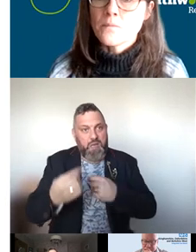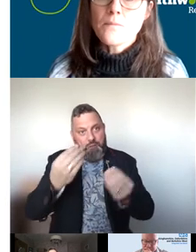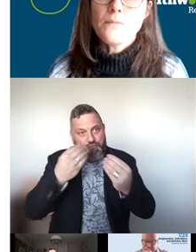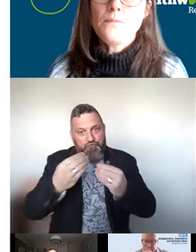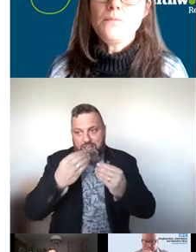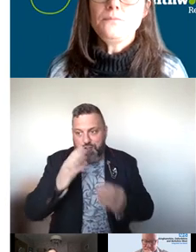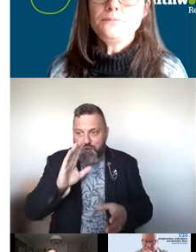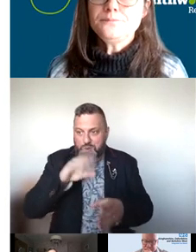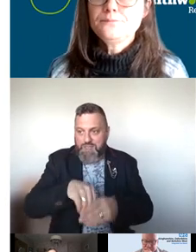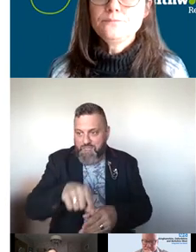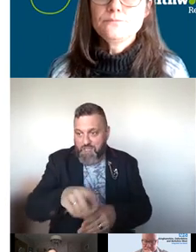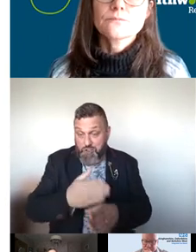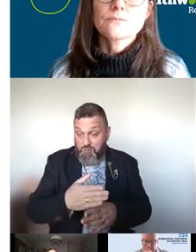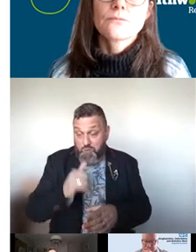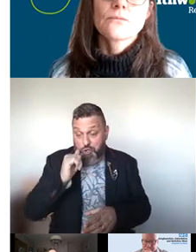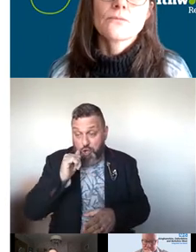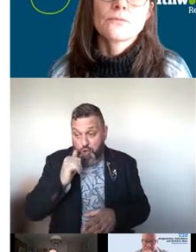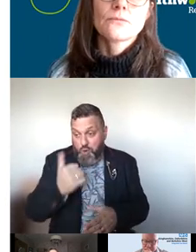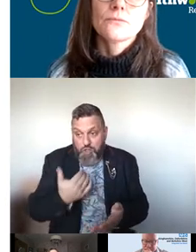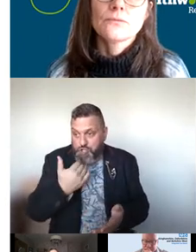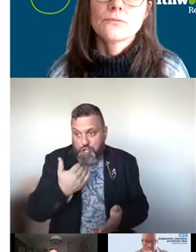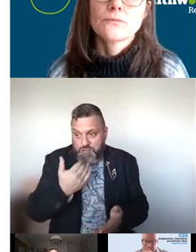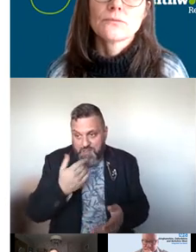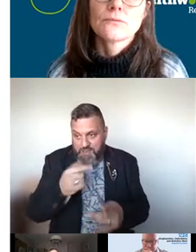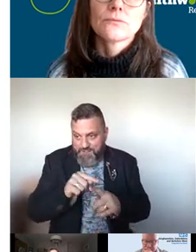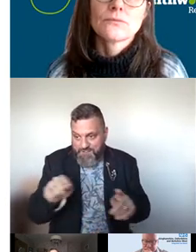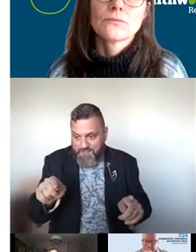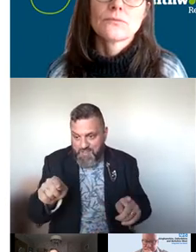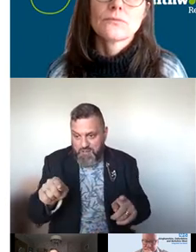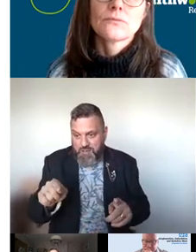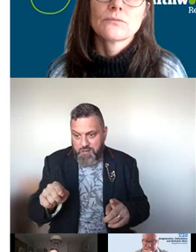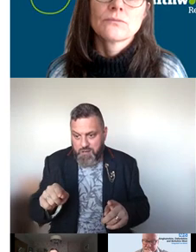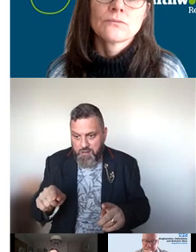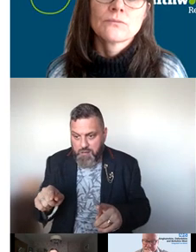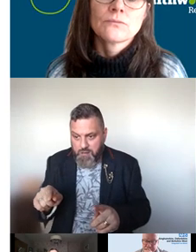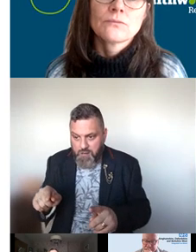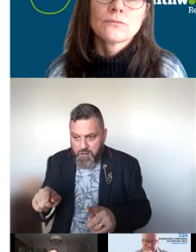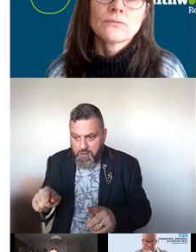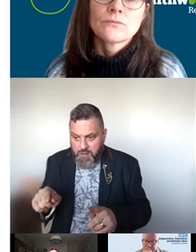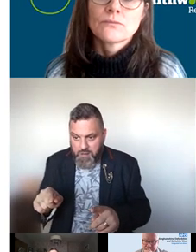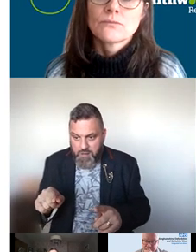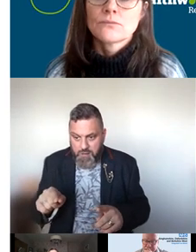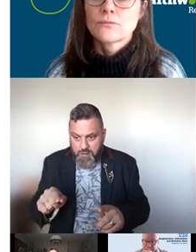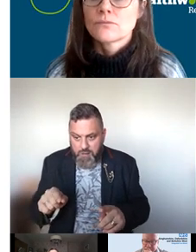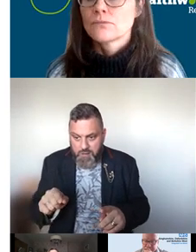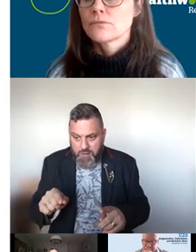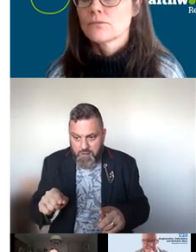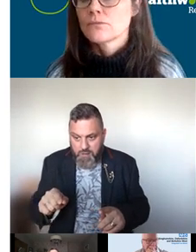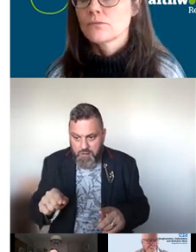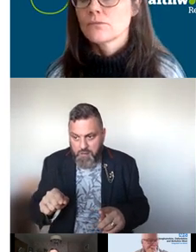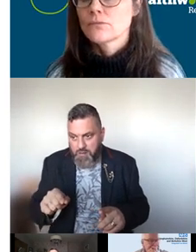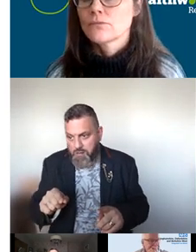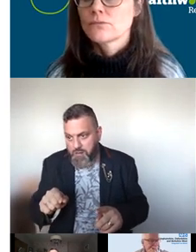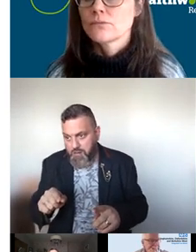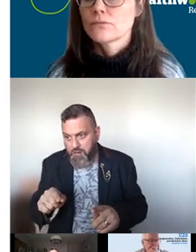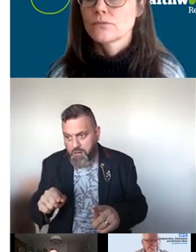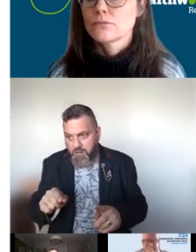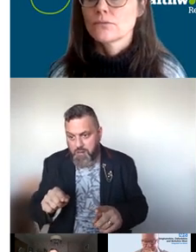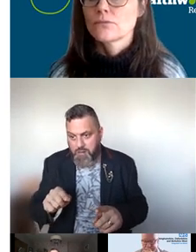of the skills gap that is emerging. But there's also wider issues in terms of how we attract and retain people within our local